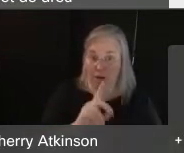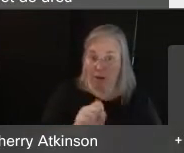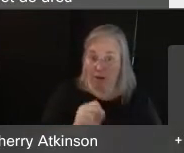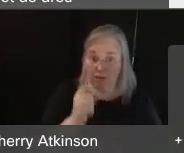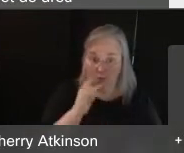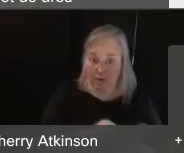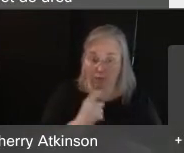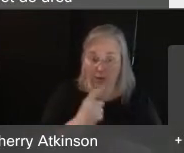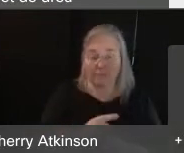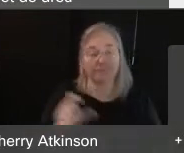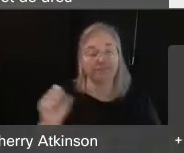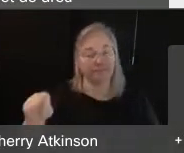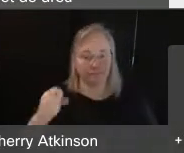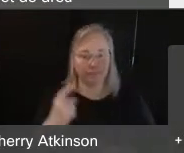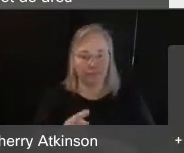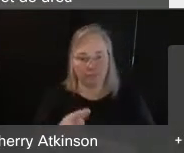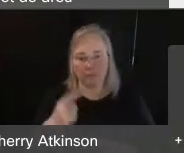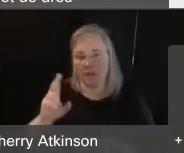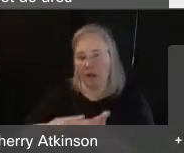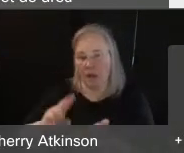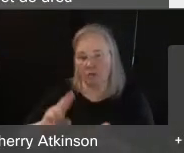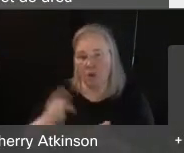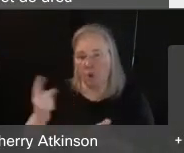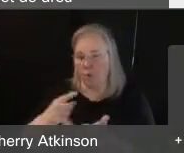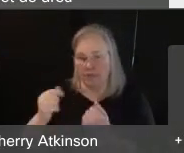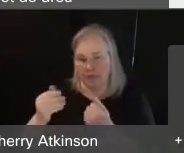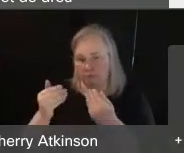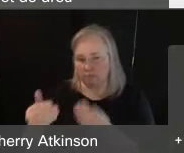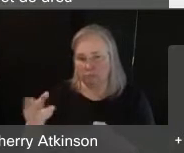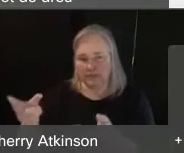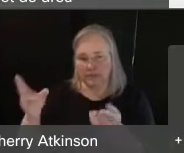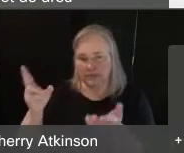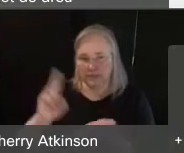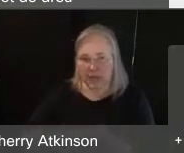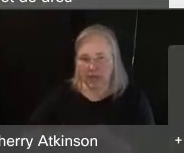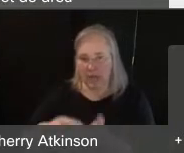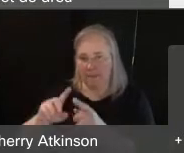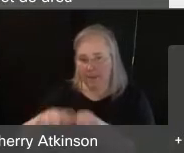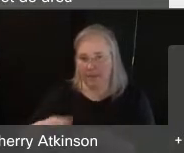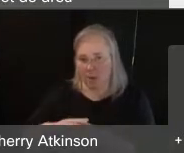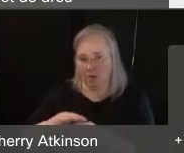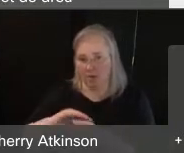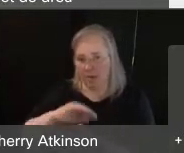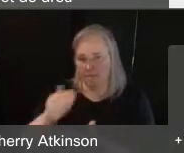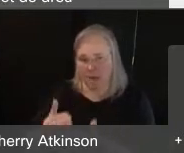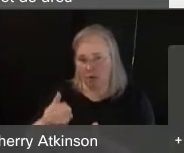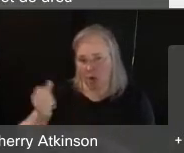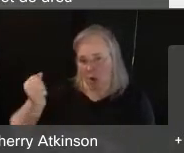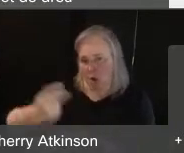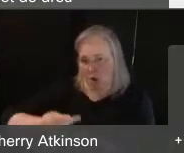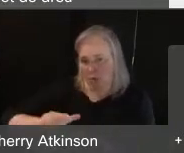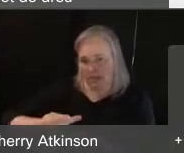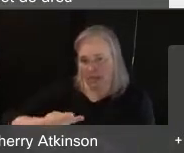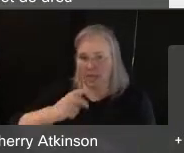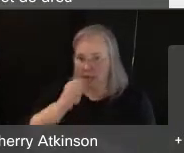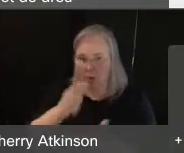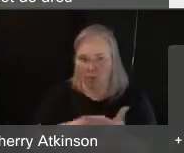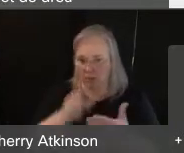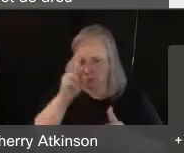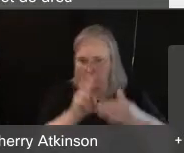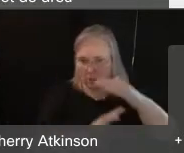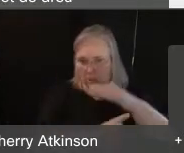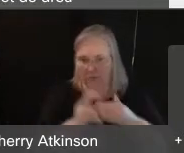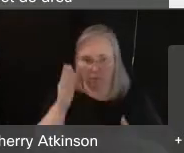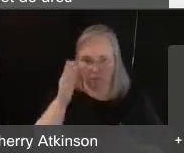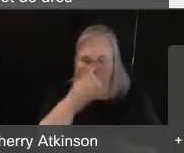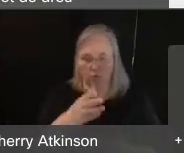think the contract can only be signed based on the amount authorized, not what's predicting the future. I believe that's it. And so an